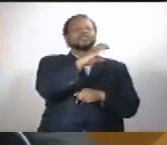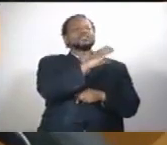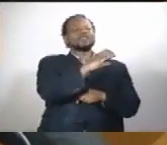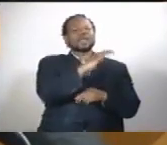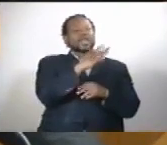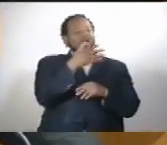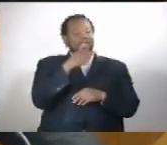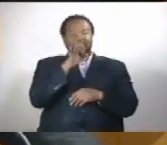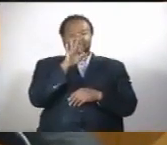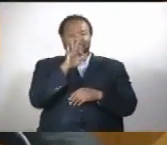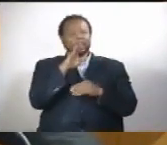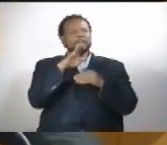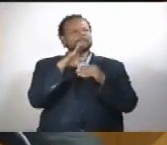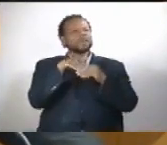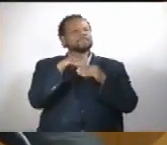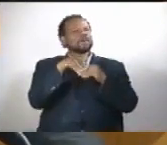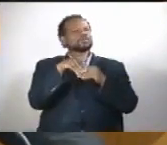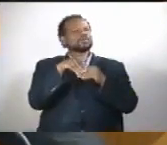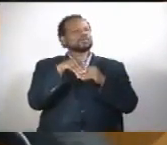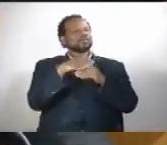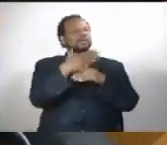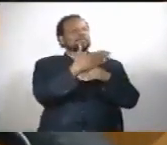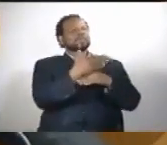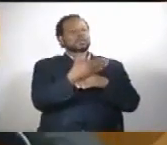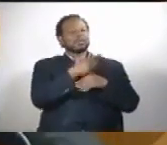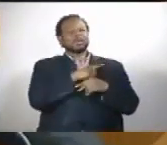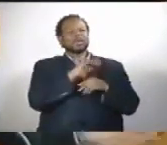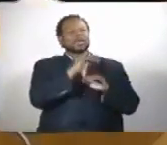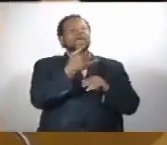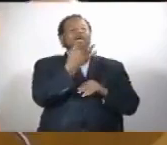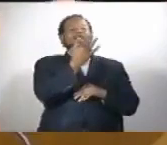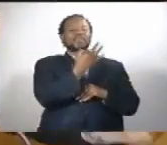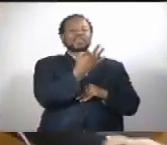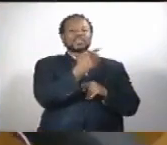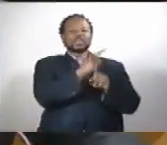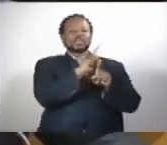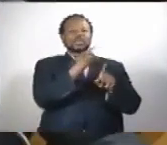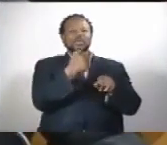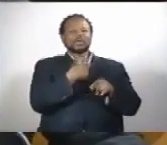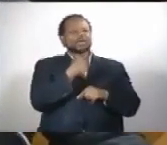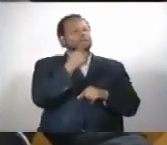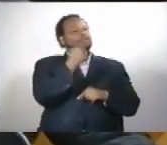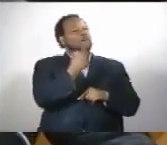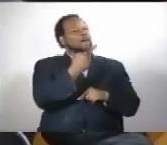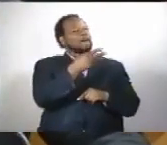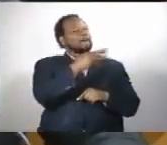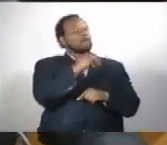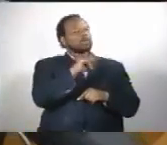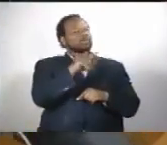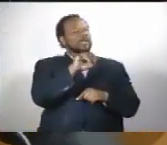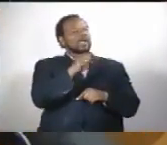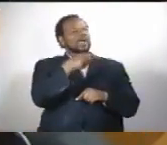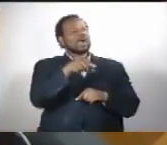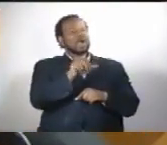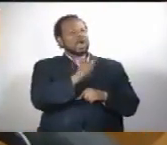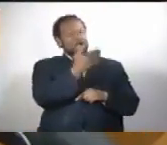three members to protect the President. And six of them, but three of them were the stalwarts. The first one was the Honourable Motsekga. And